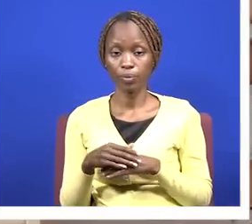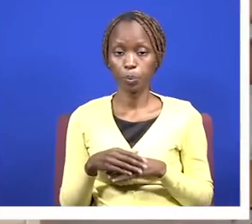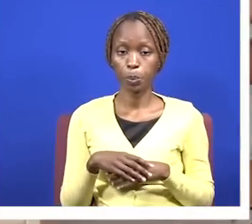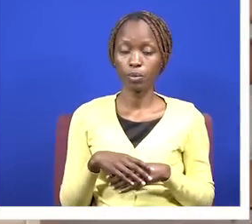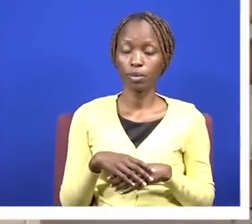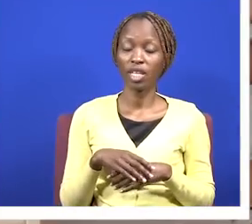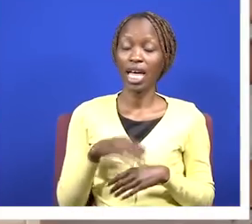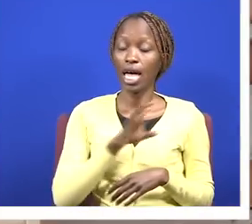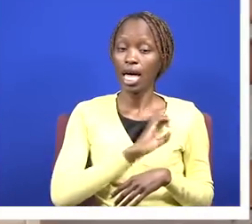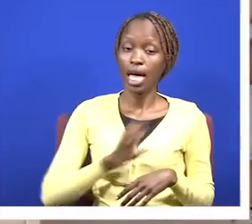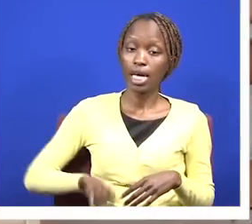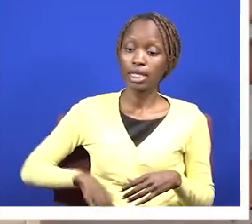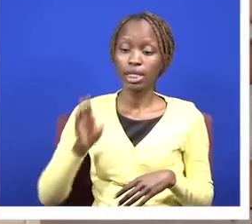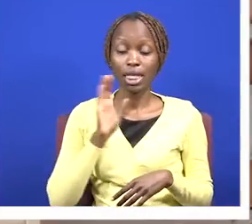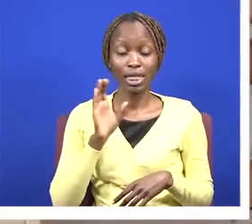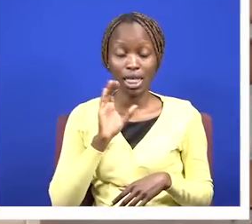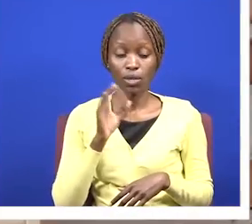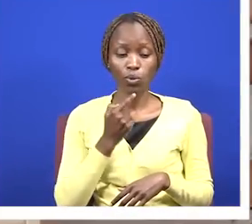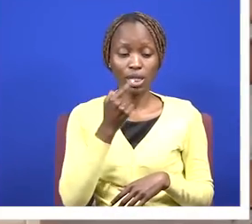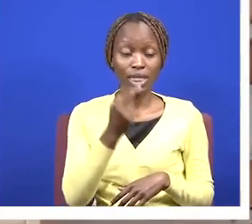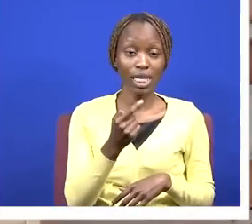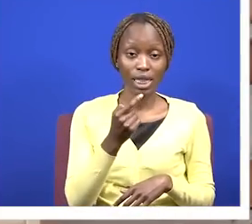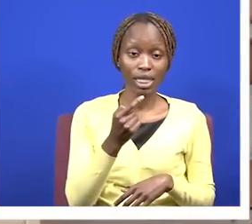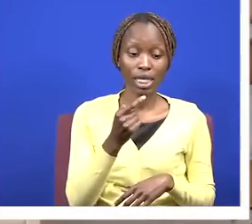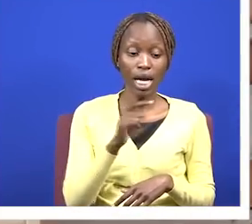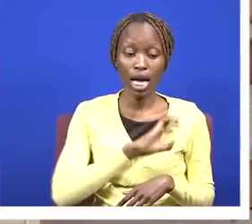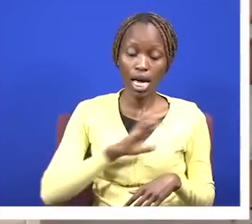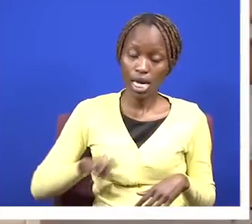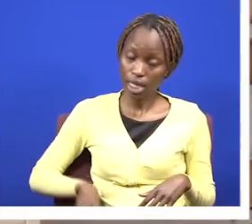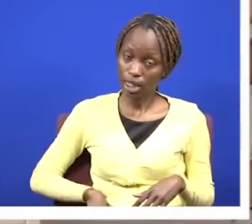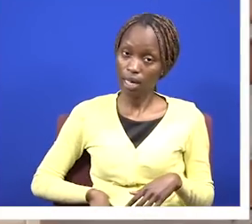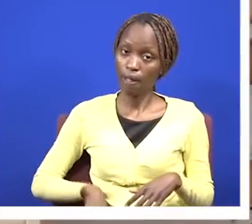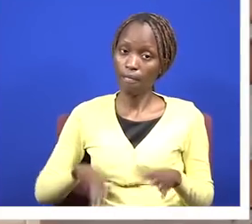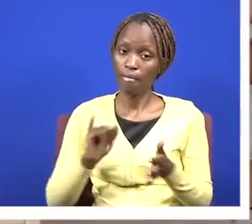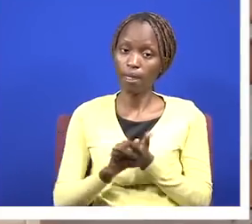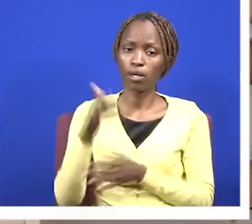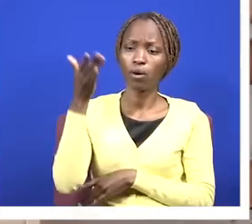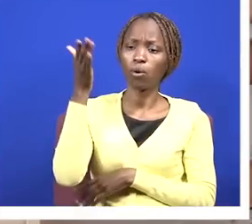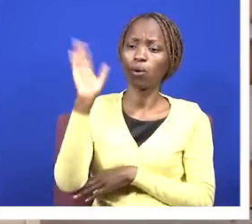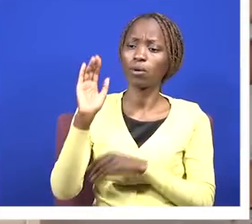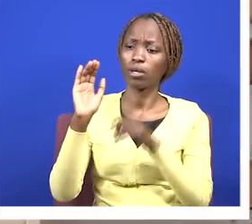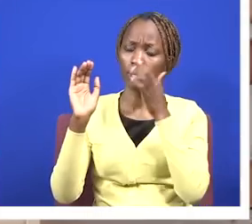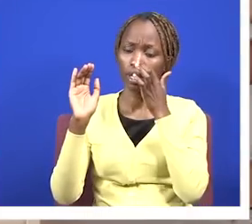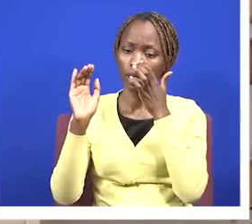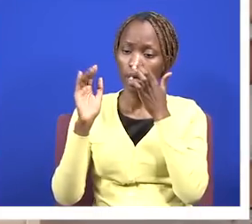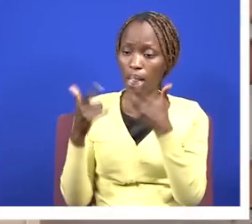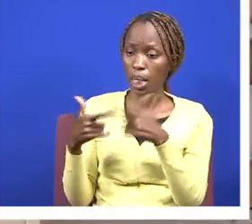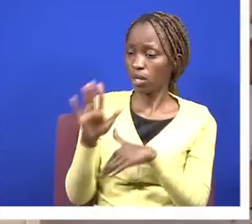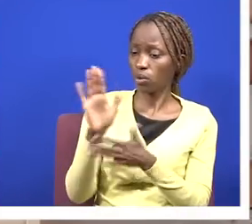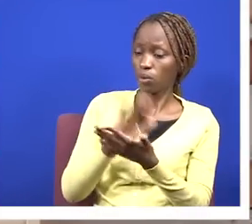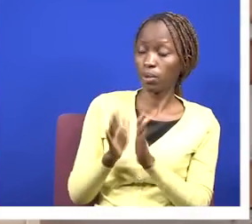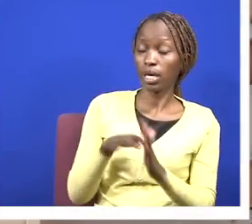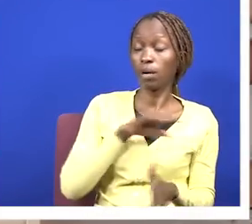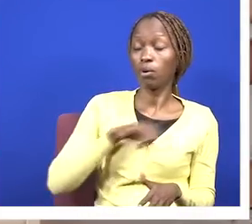Mordecai was reminding Esther and encouraging her that God may have allowed her to become the queen